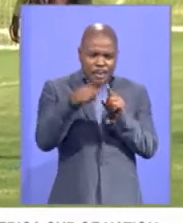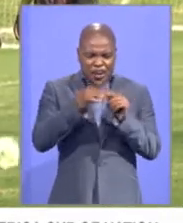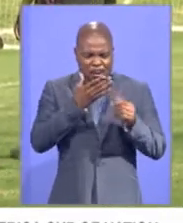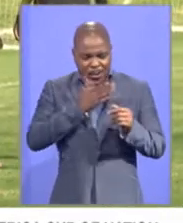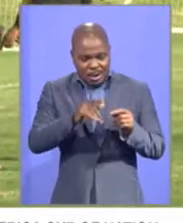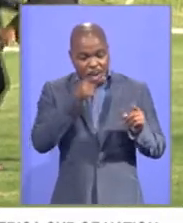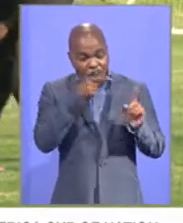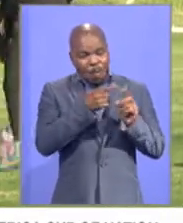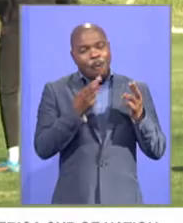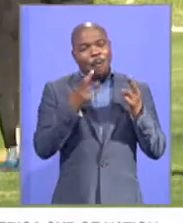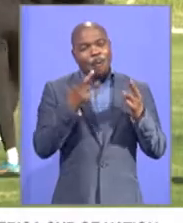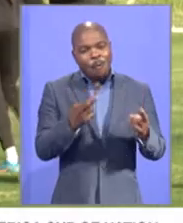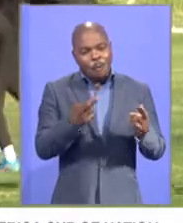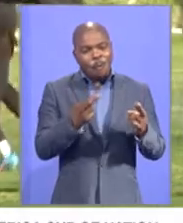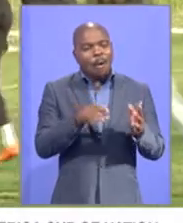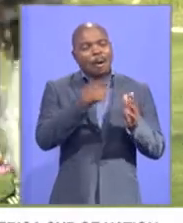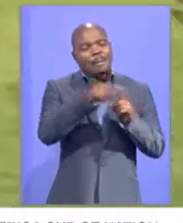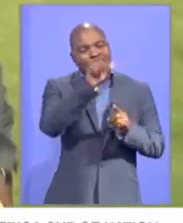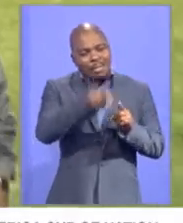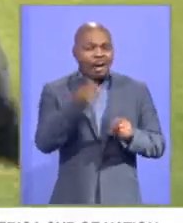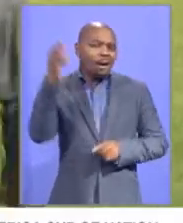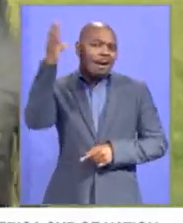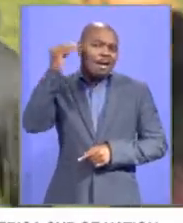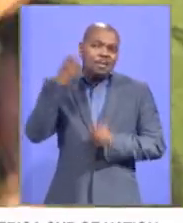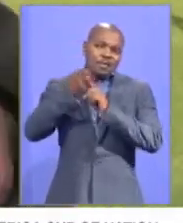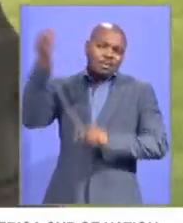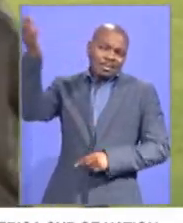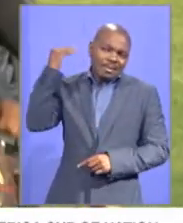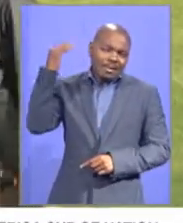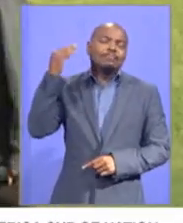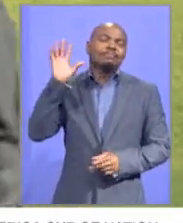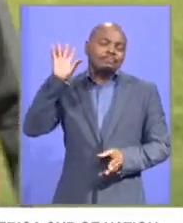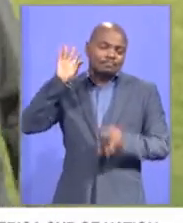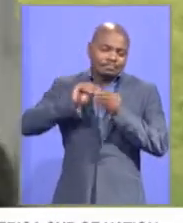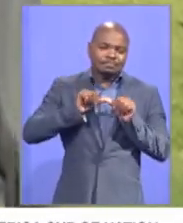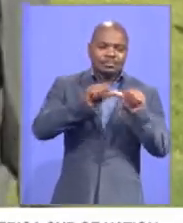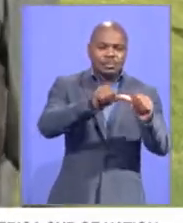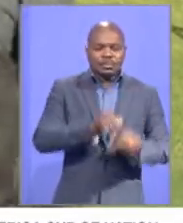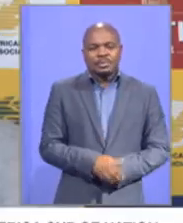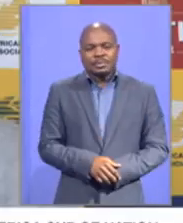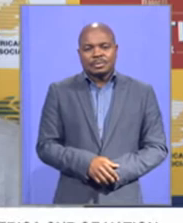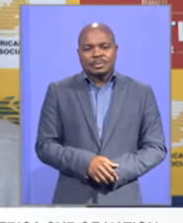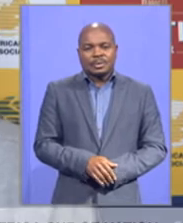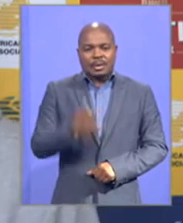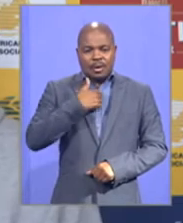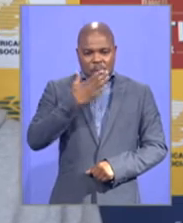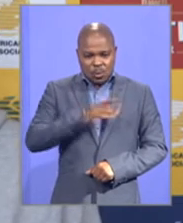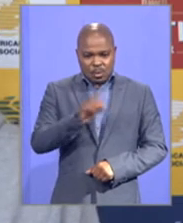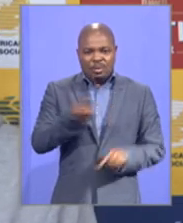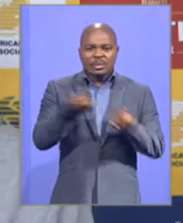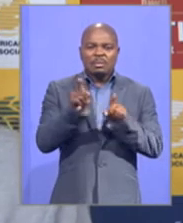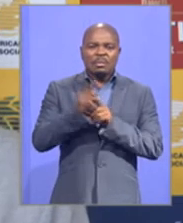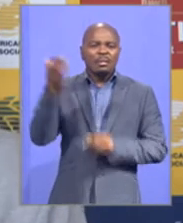hore dibapadi di tla nka boiphihlelo bona dipapading tse tlang tsa ho phunyeletsa tsa AFCON. I just want to pick up what we did